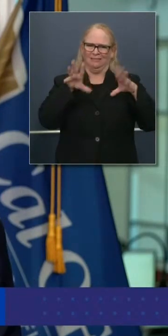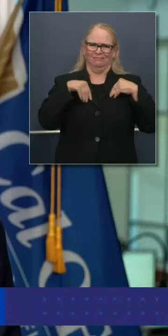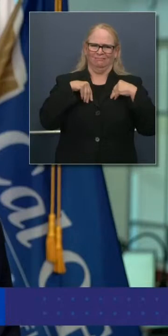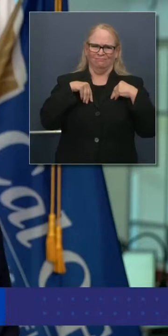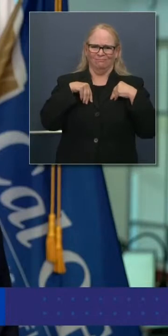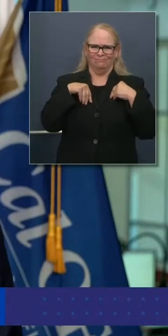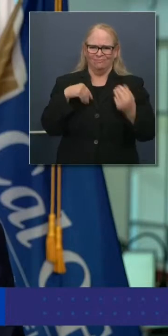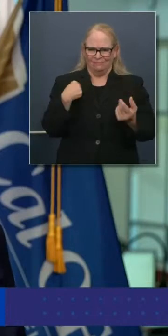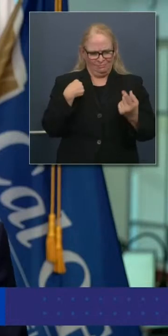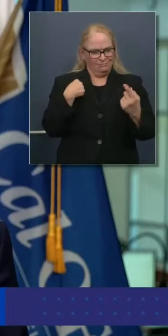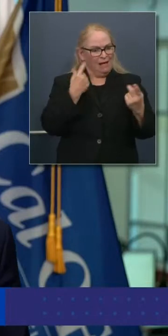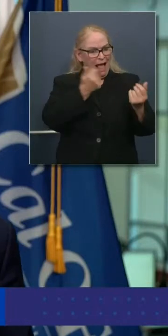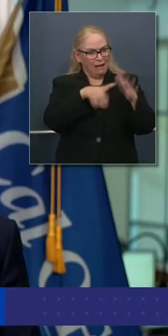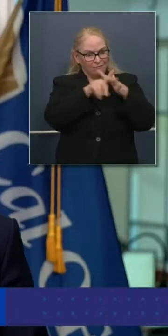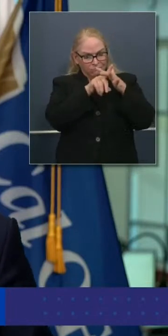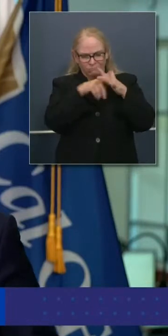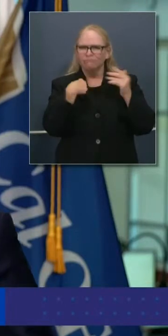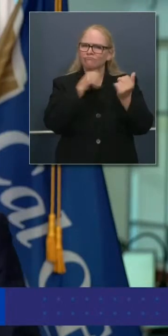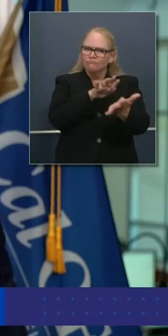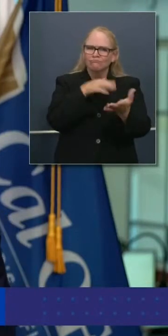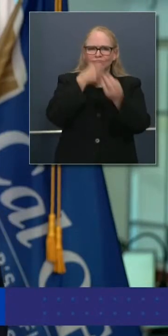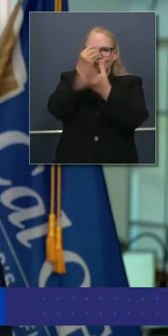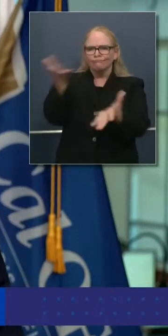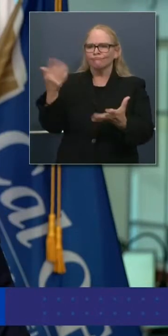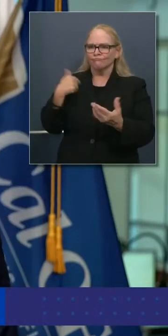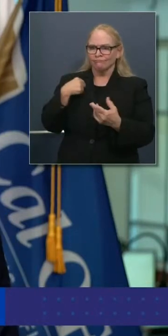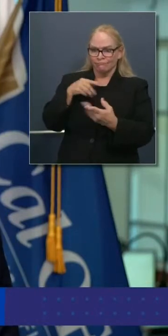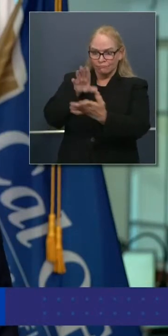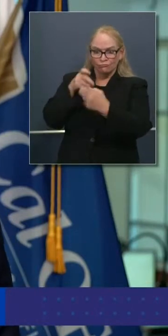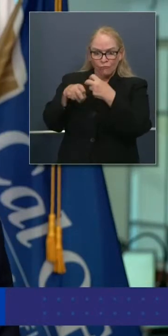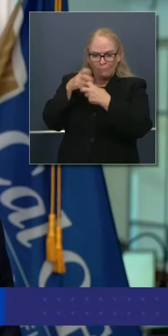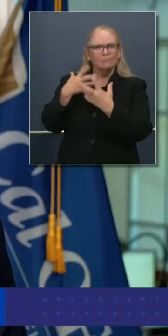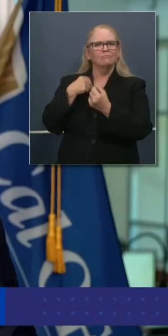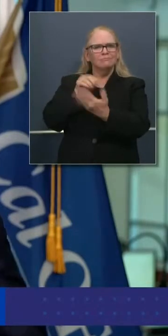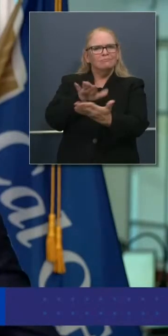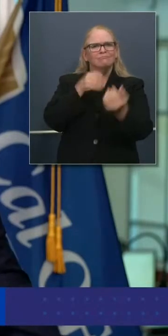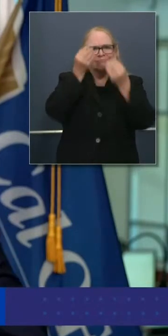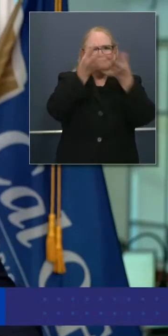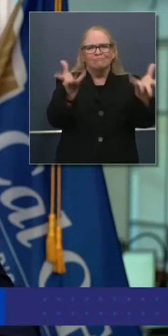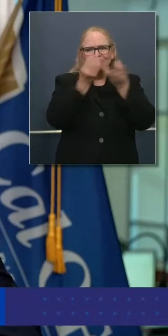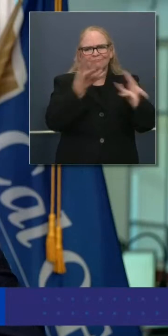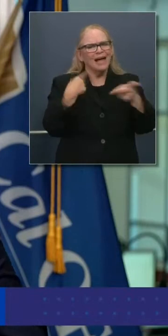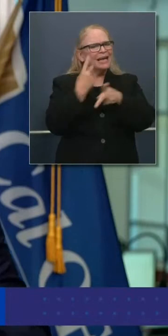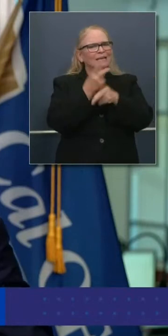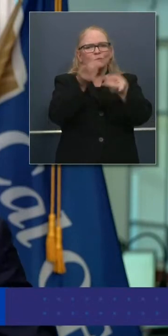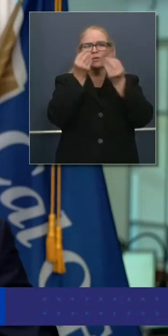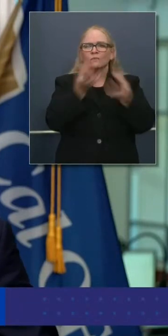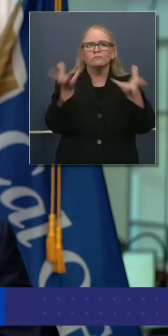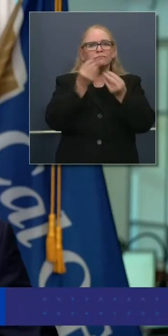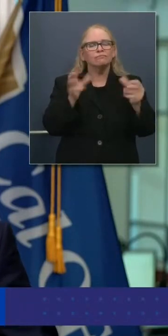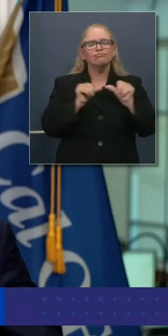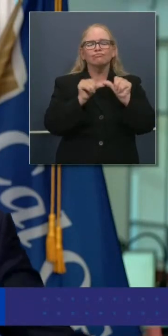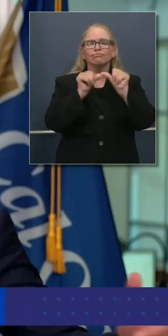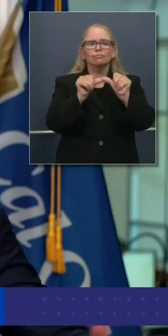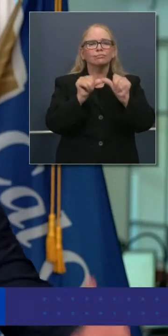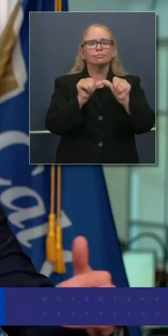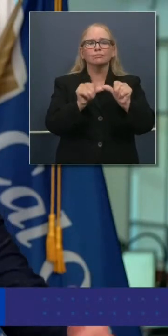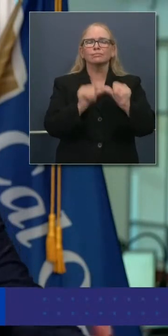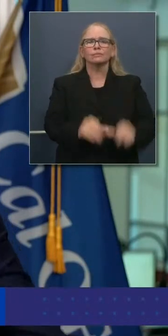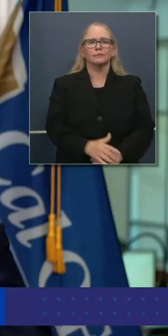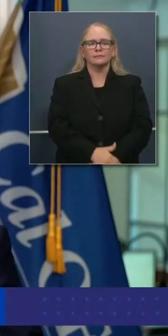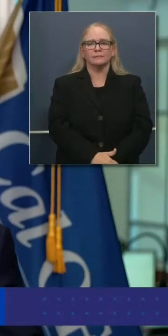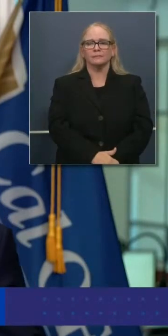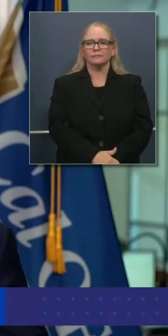issues, as it relates to the backlog. That information will be forthcoming, and we'll address these issues, as I said, over the next